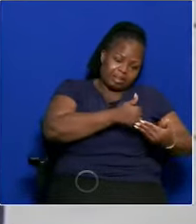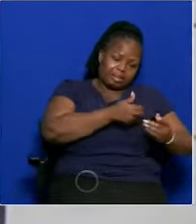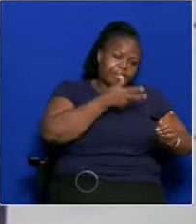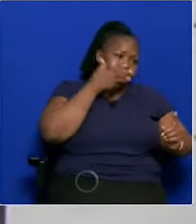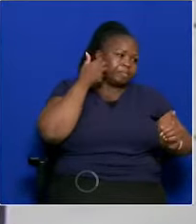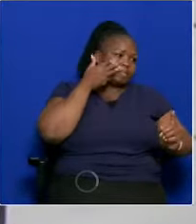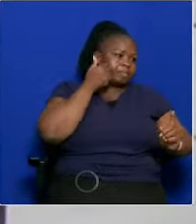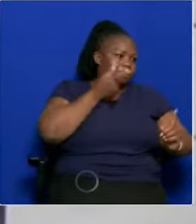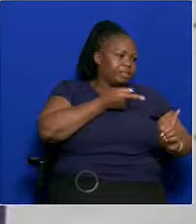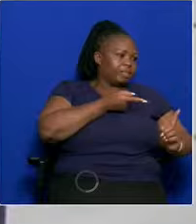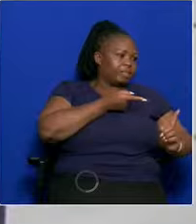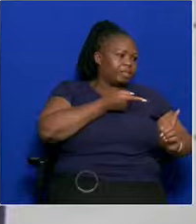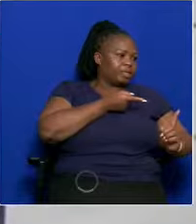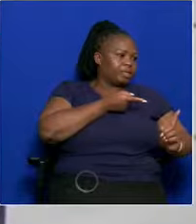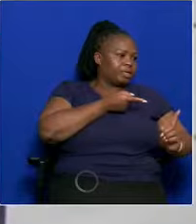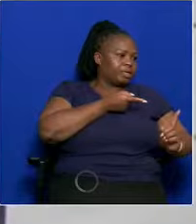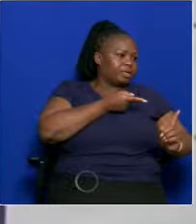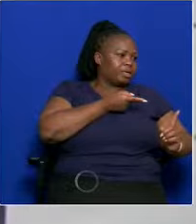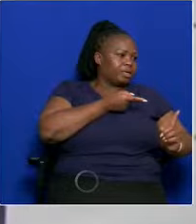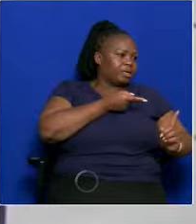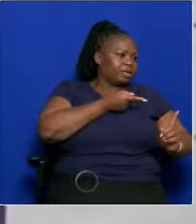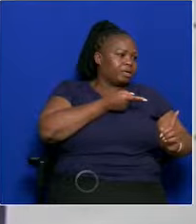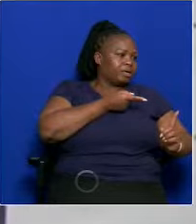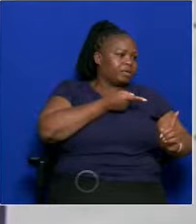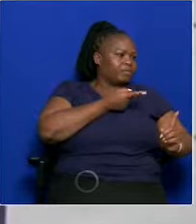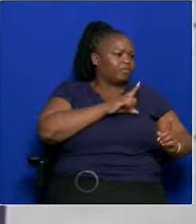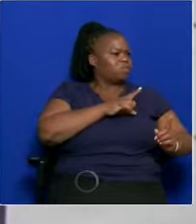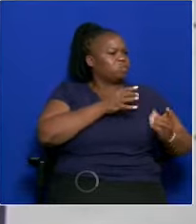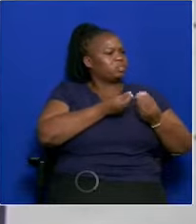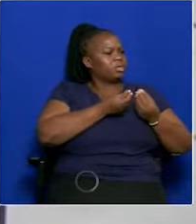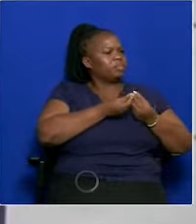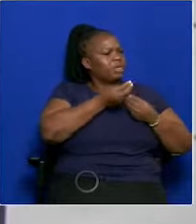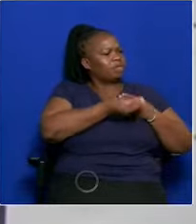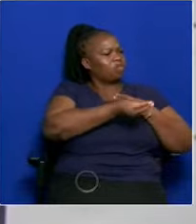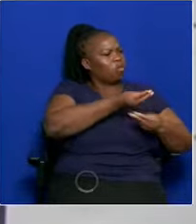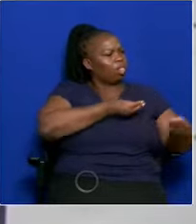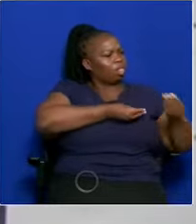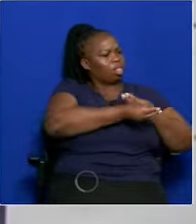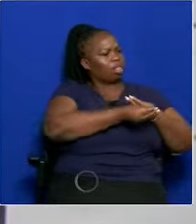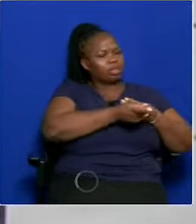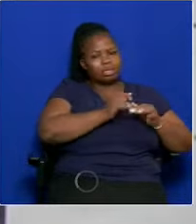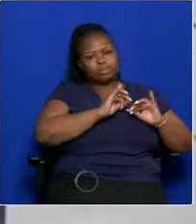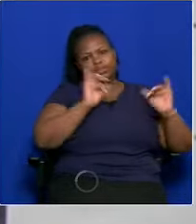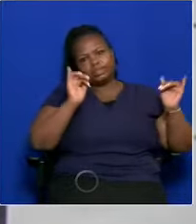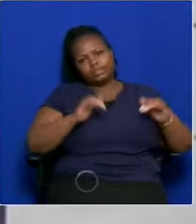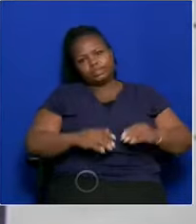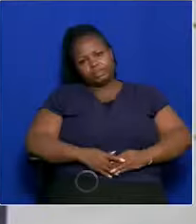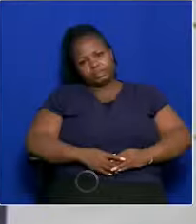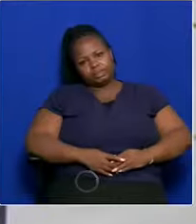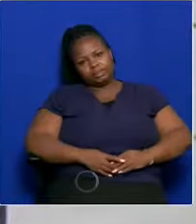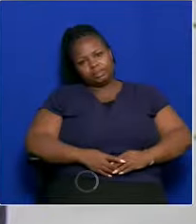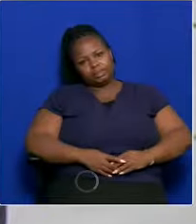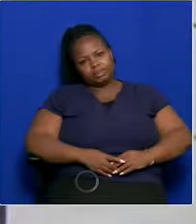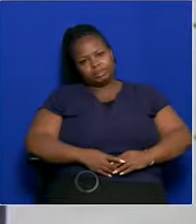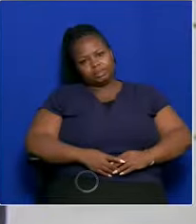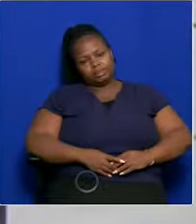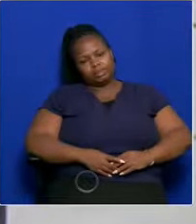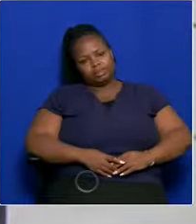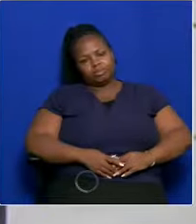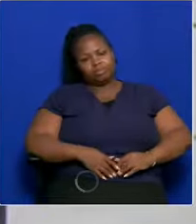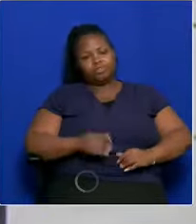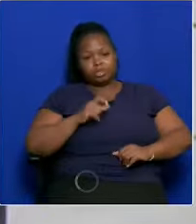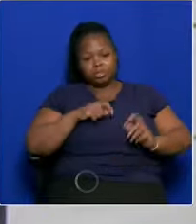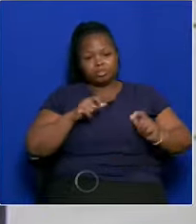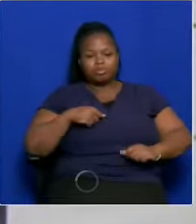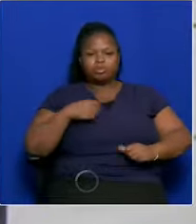exchange of something, it will make it worse. It will make it genuine for those people to think like